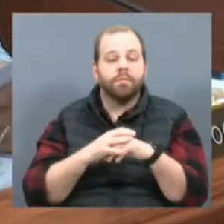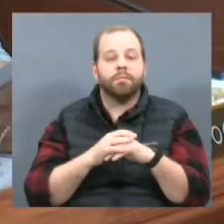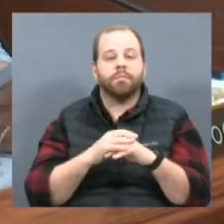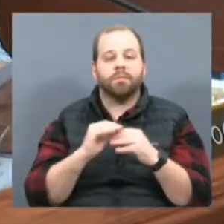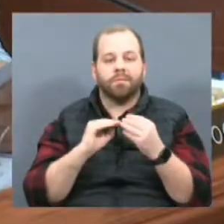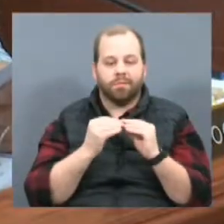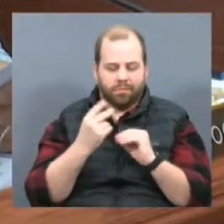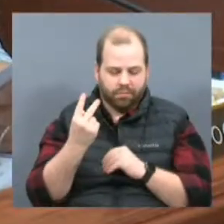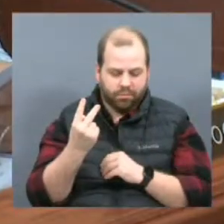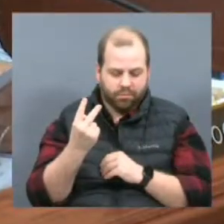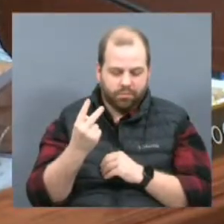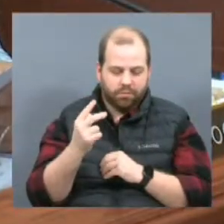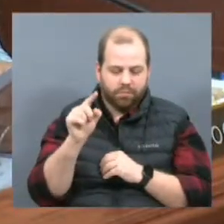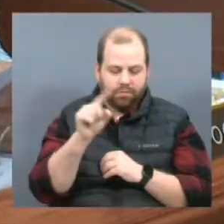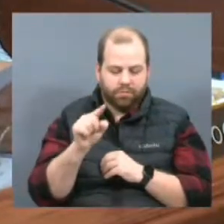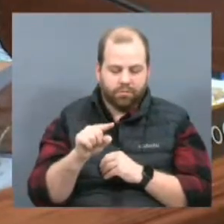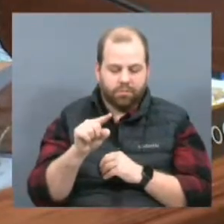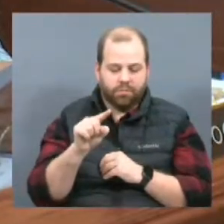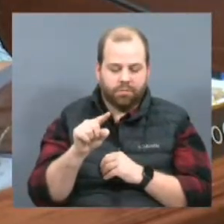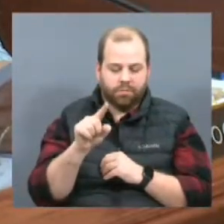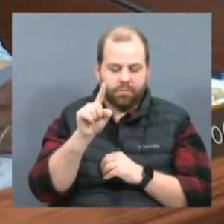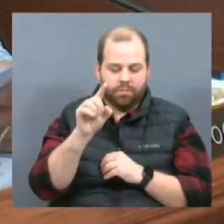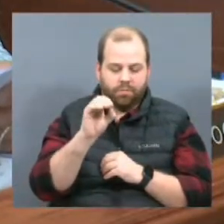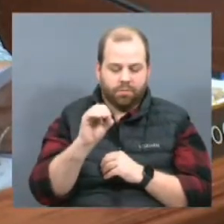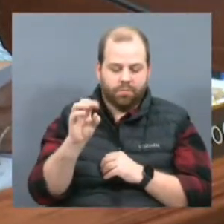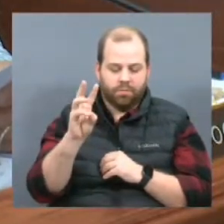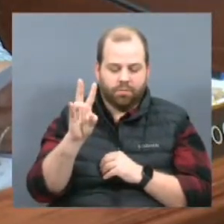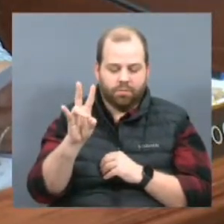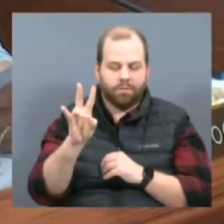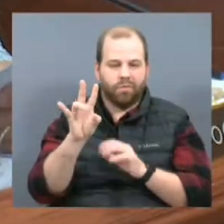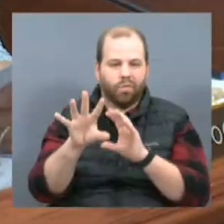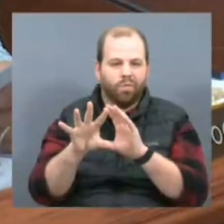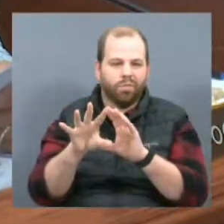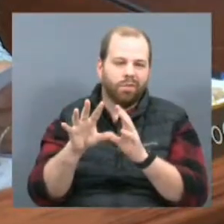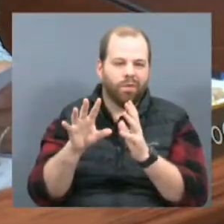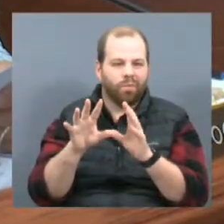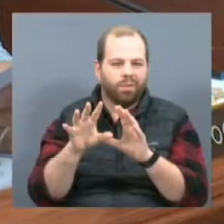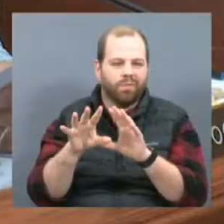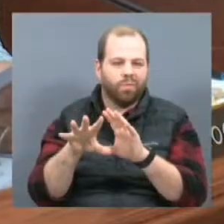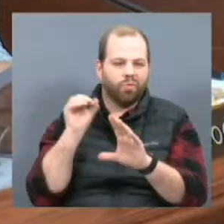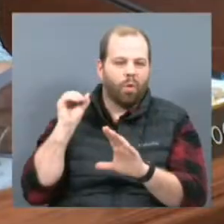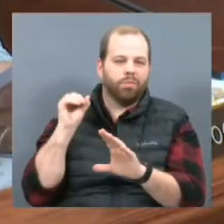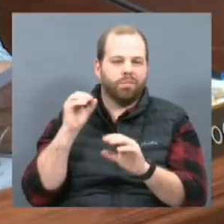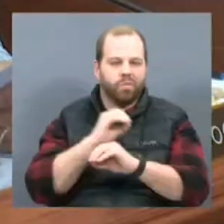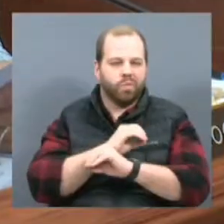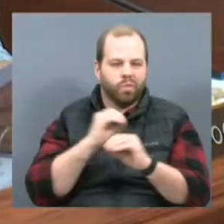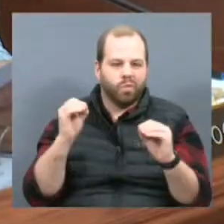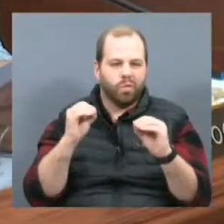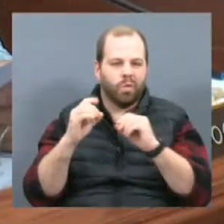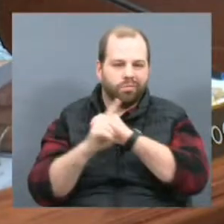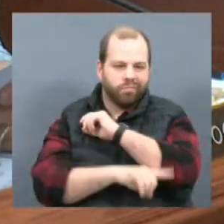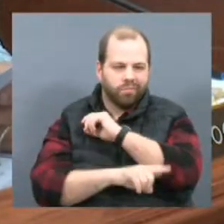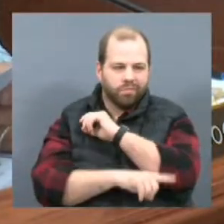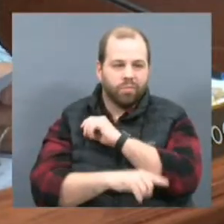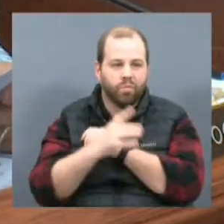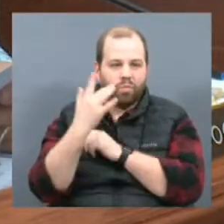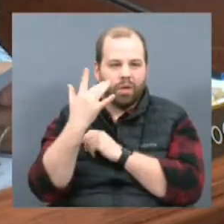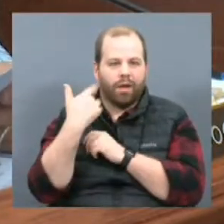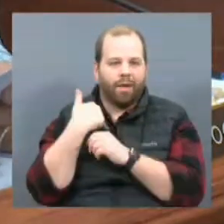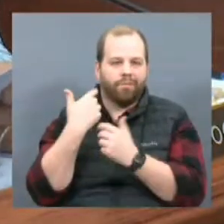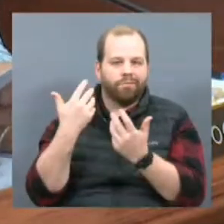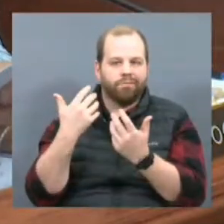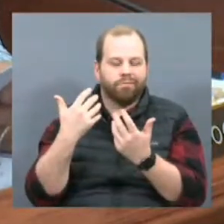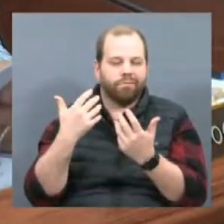2, Z 10,067 is being withdrawn without prejudice as the applicant failed to complete notifications to surrounding property